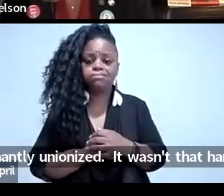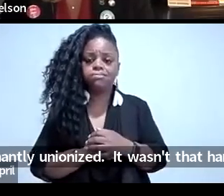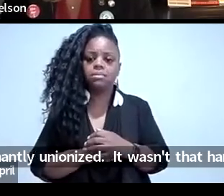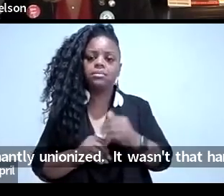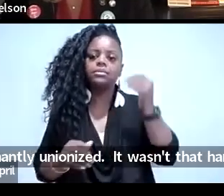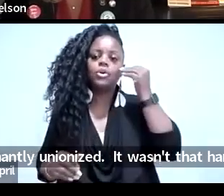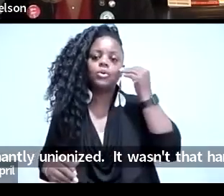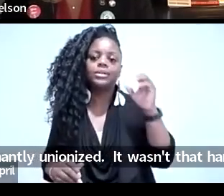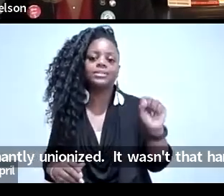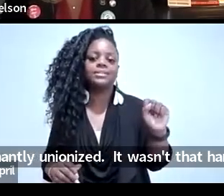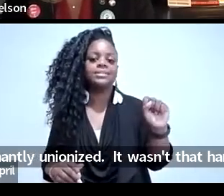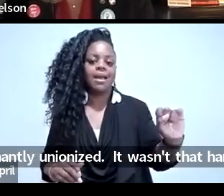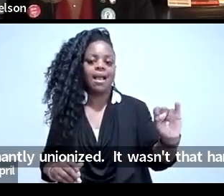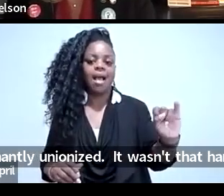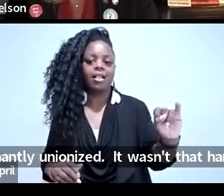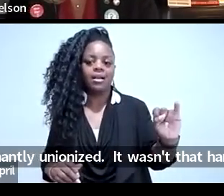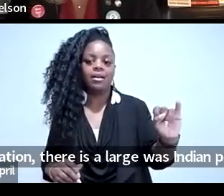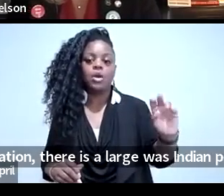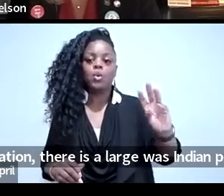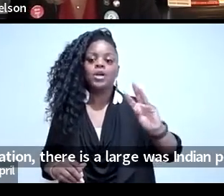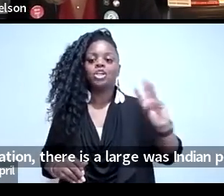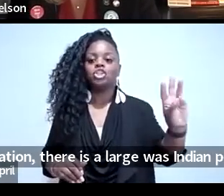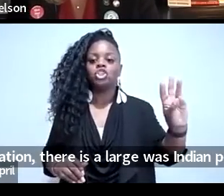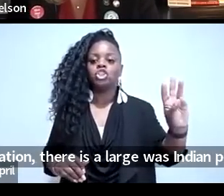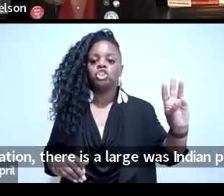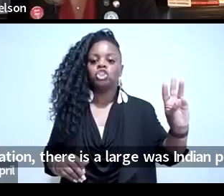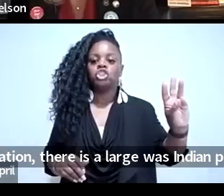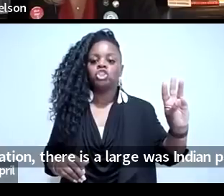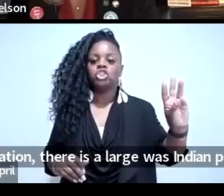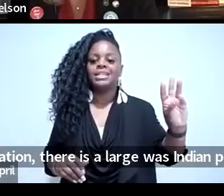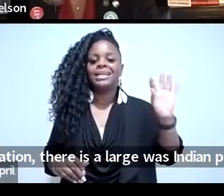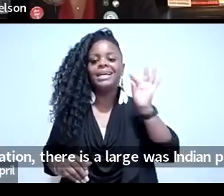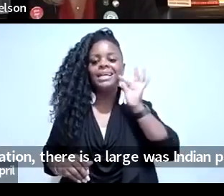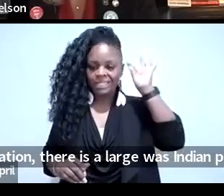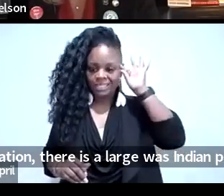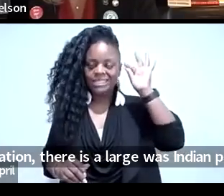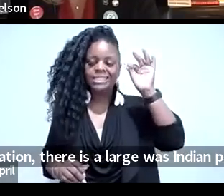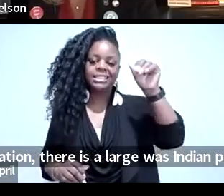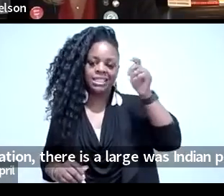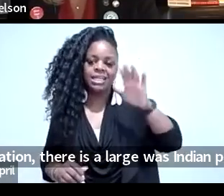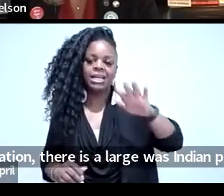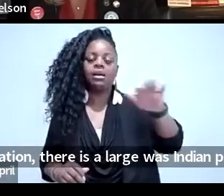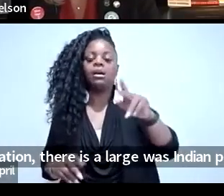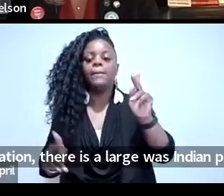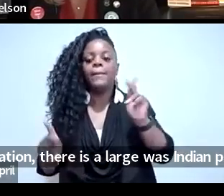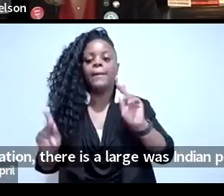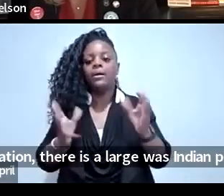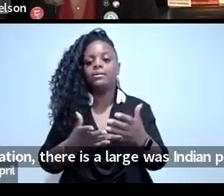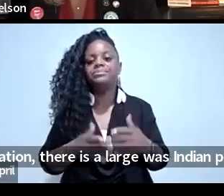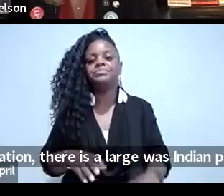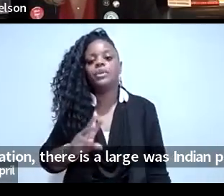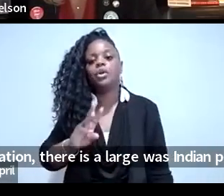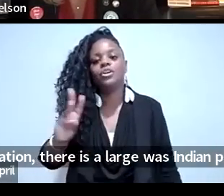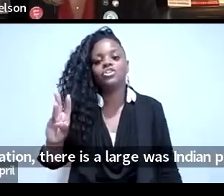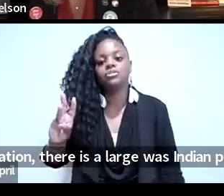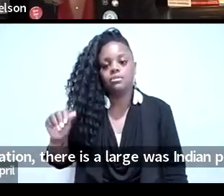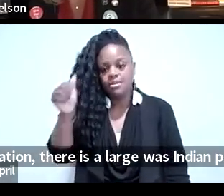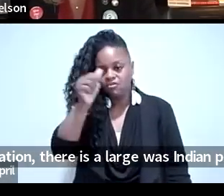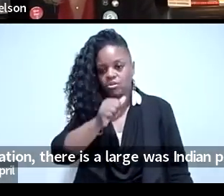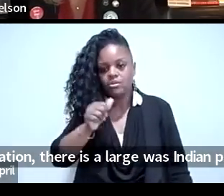large African population. And that happens not only in Staten Island, but really across the